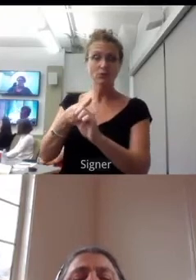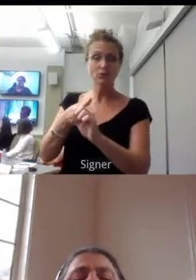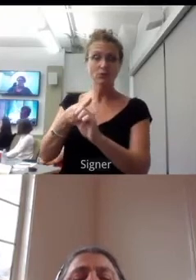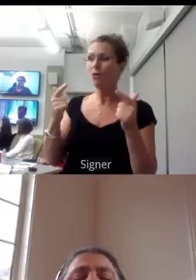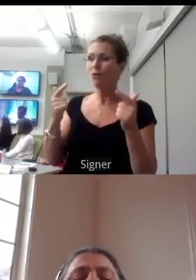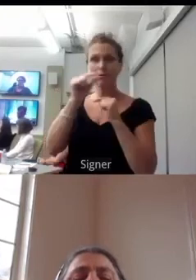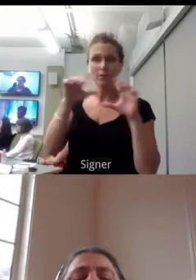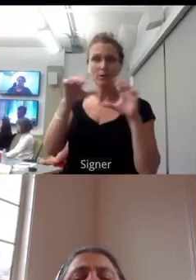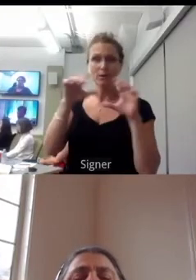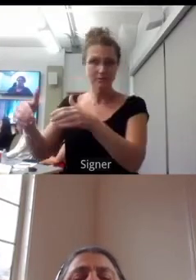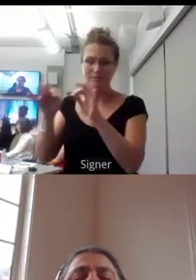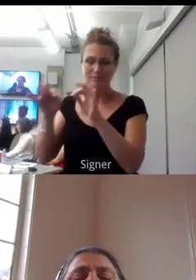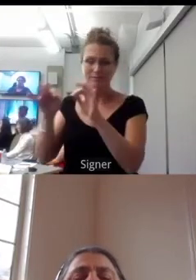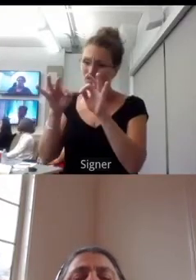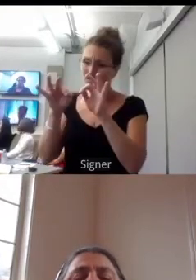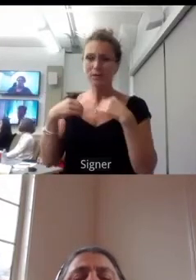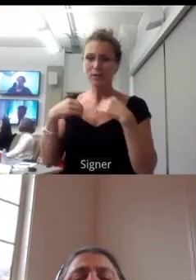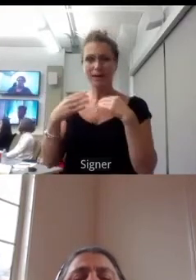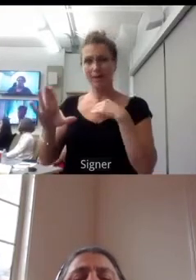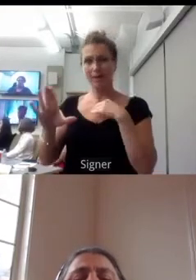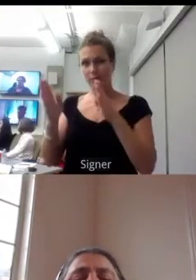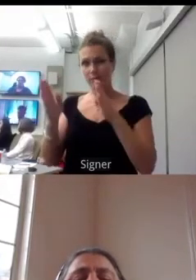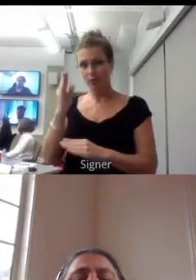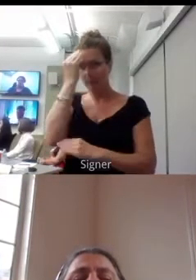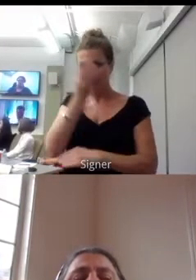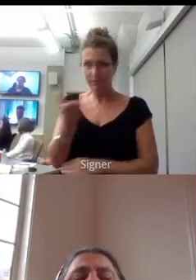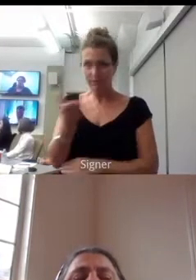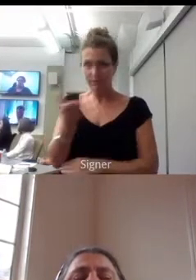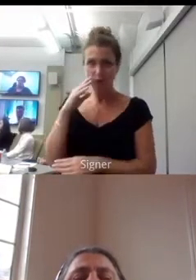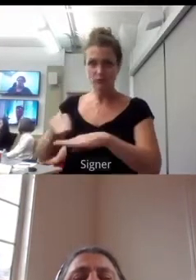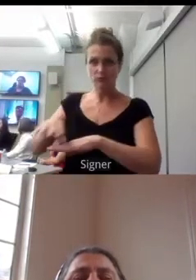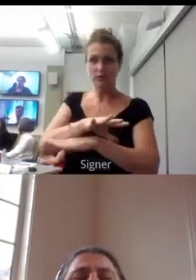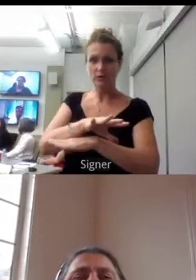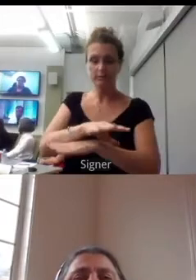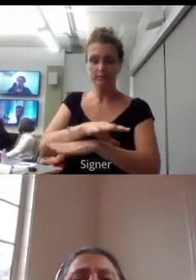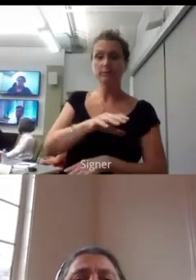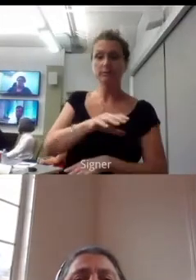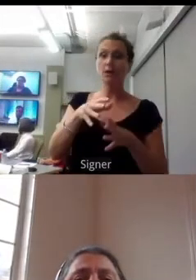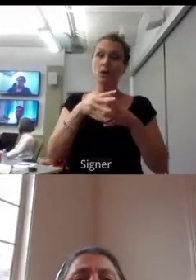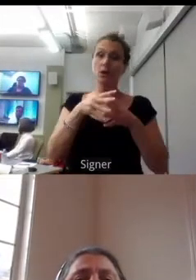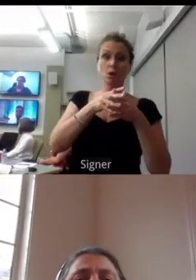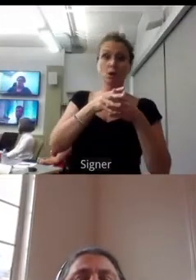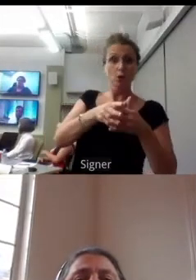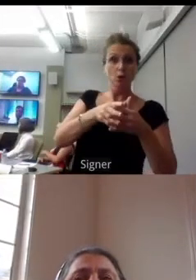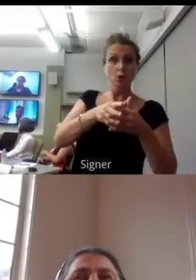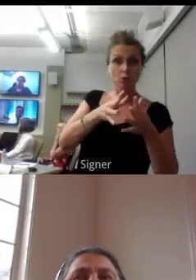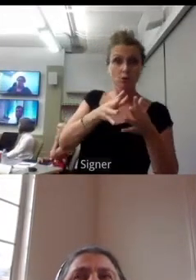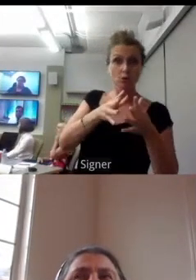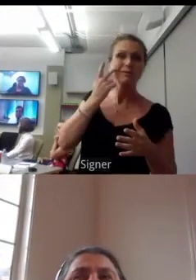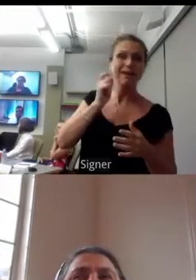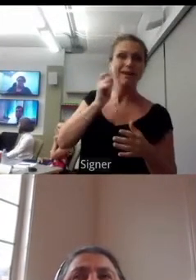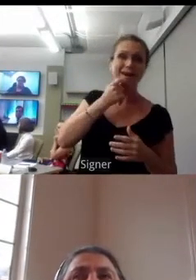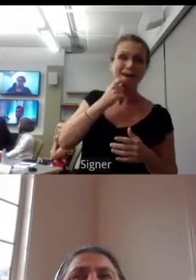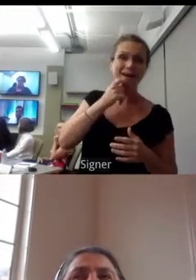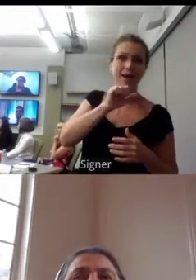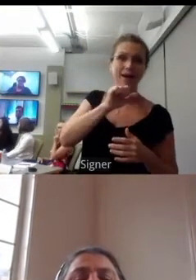there. We've seen in the United States, particularly major organizations like Apple and IBM and Microsoft have a